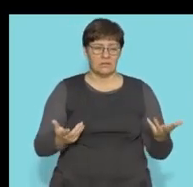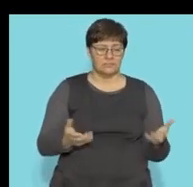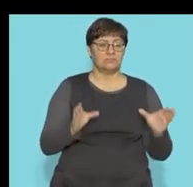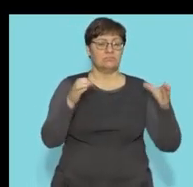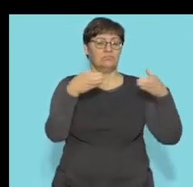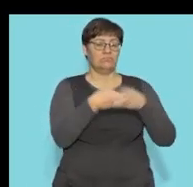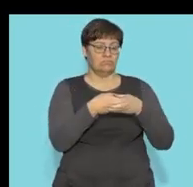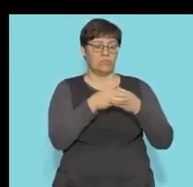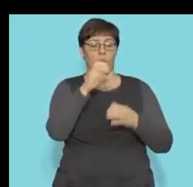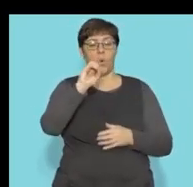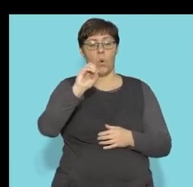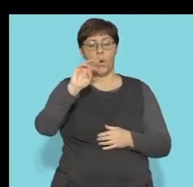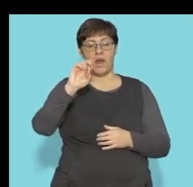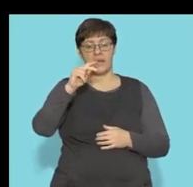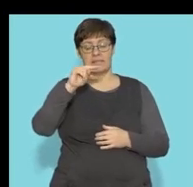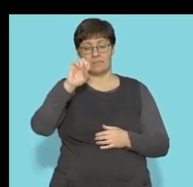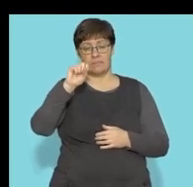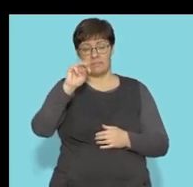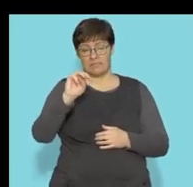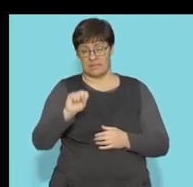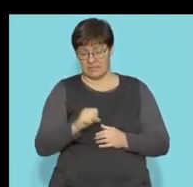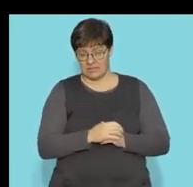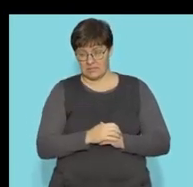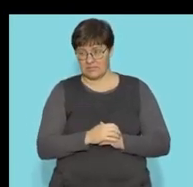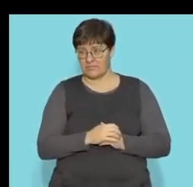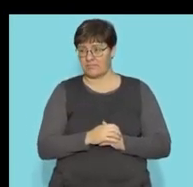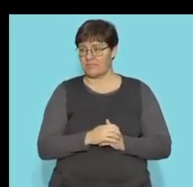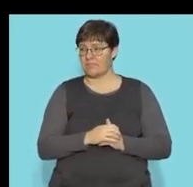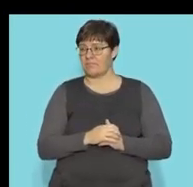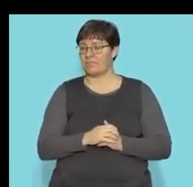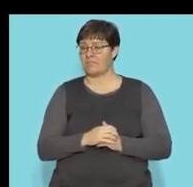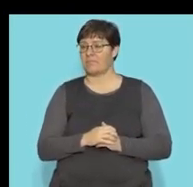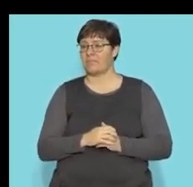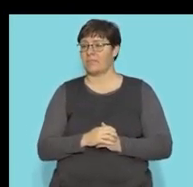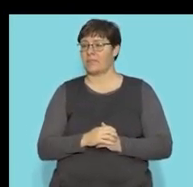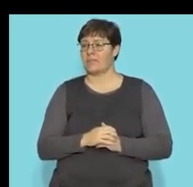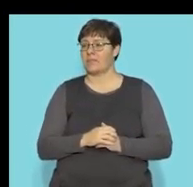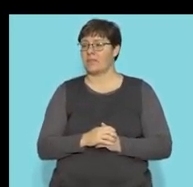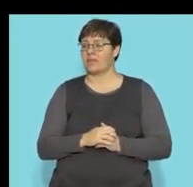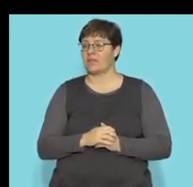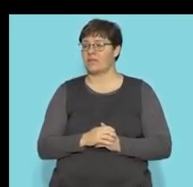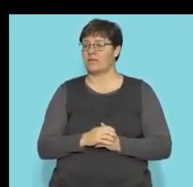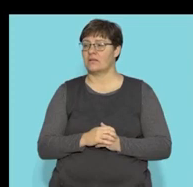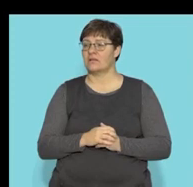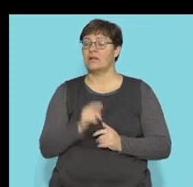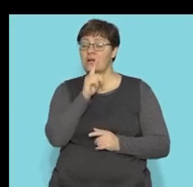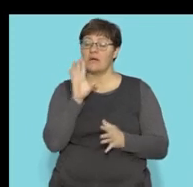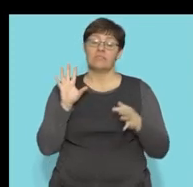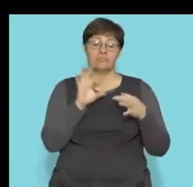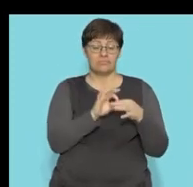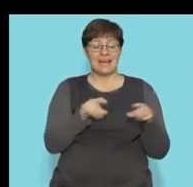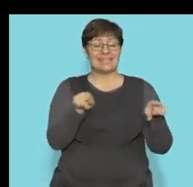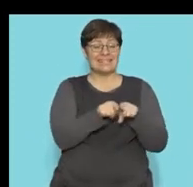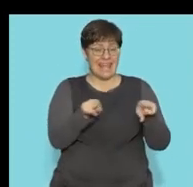of organisms, we're doing the R, the read, a group of organisms belonging to the